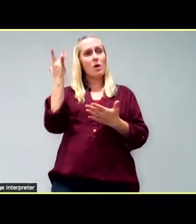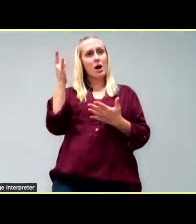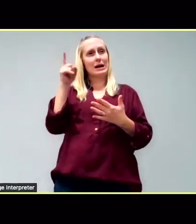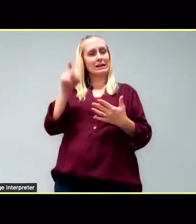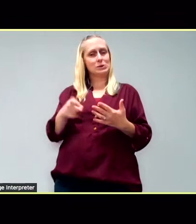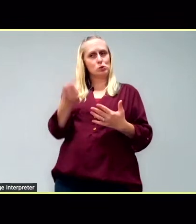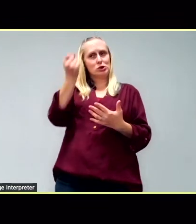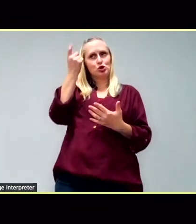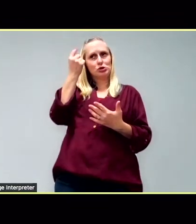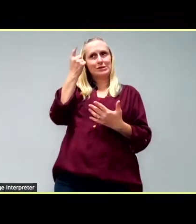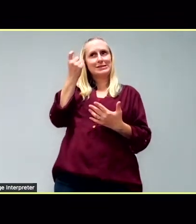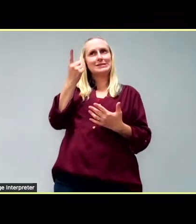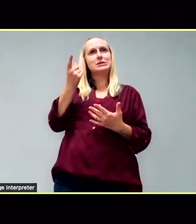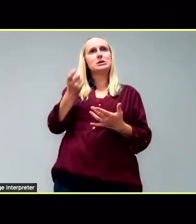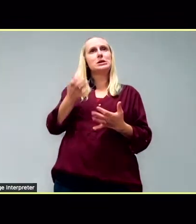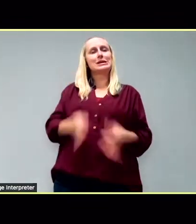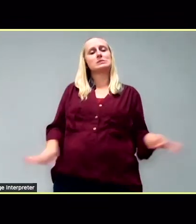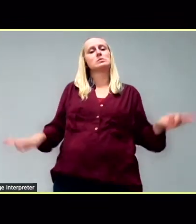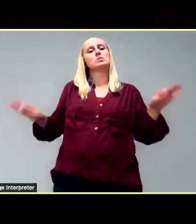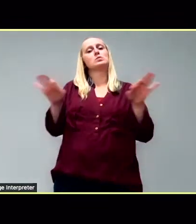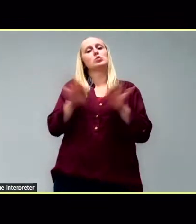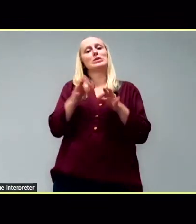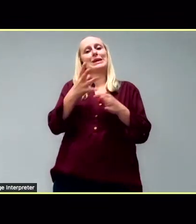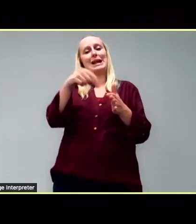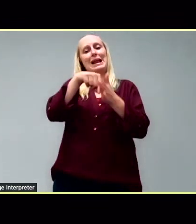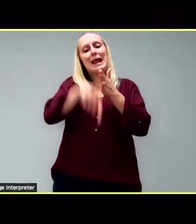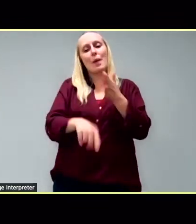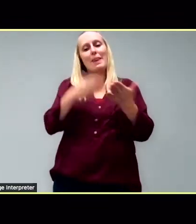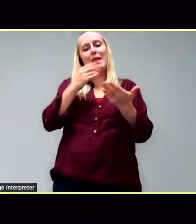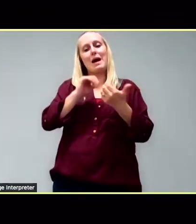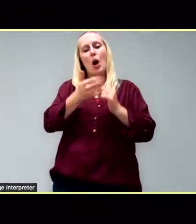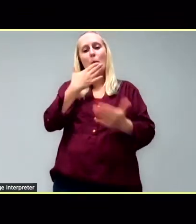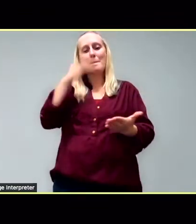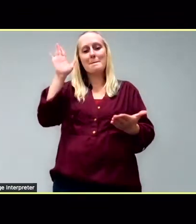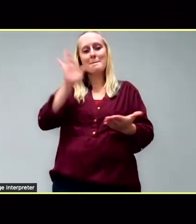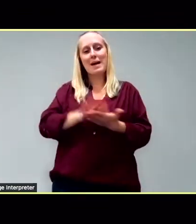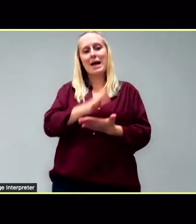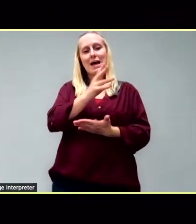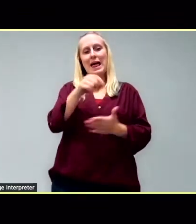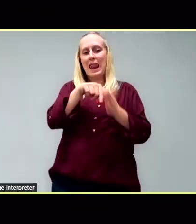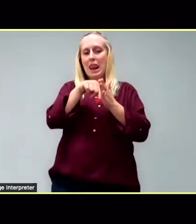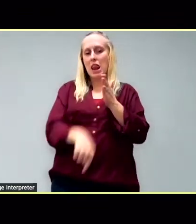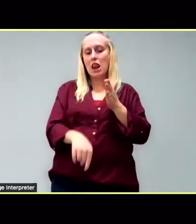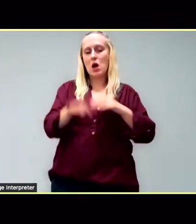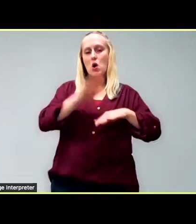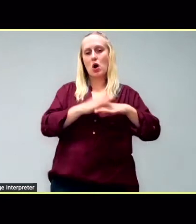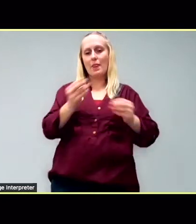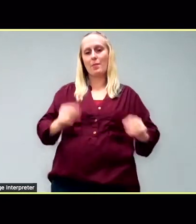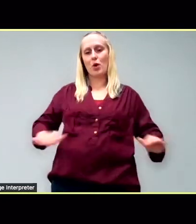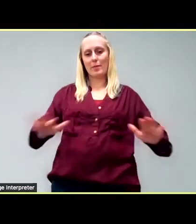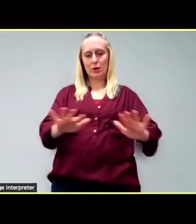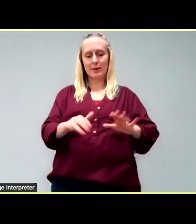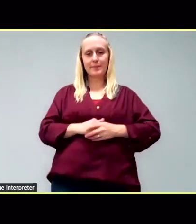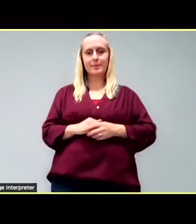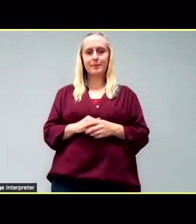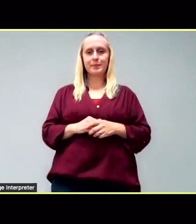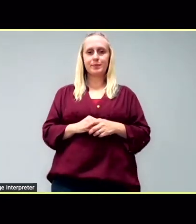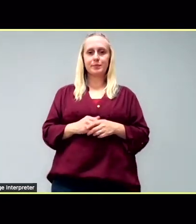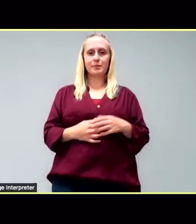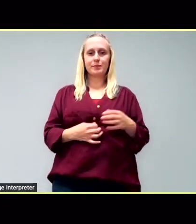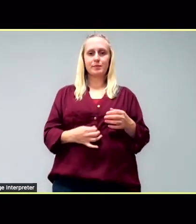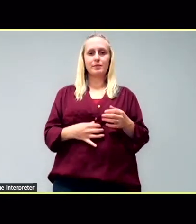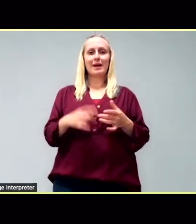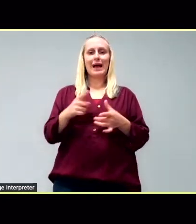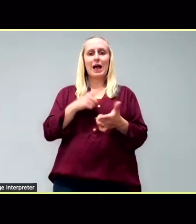the magnitude and extent, you know, how bad is it and how extensive is it on the property. And